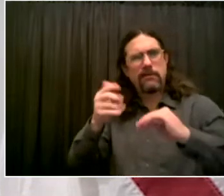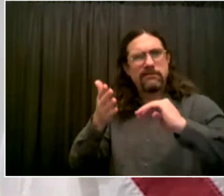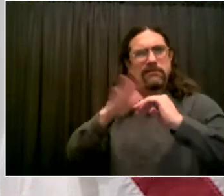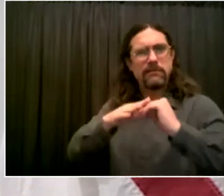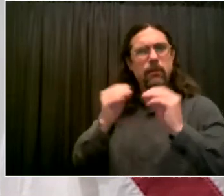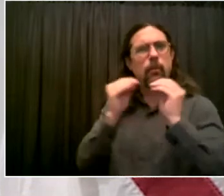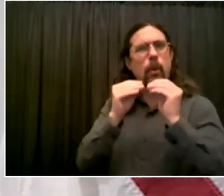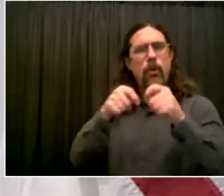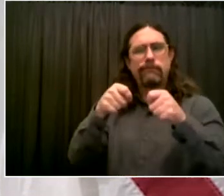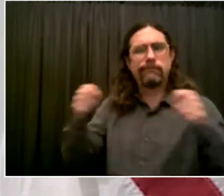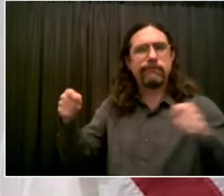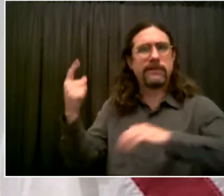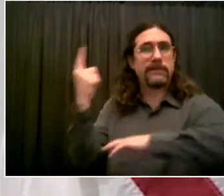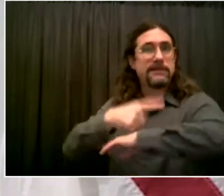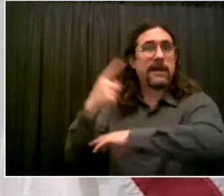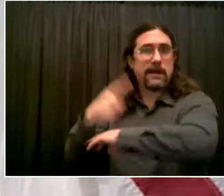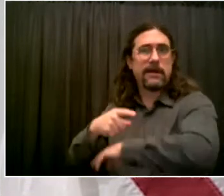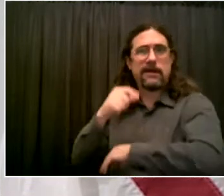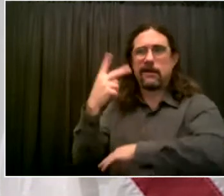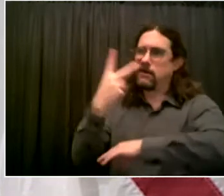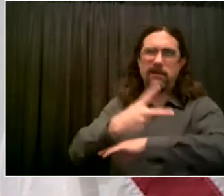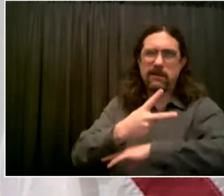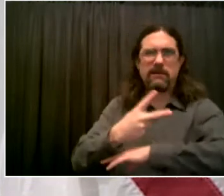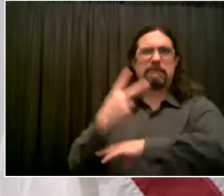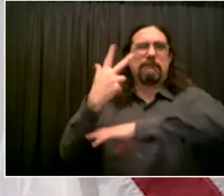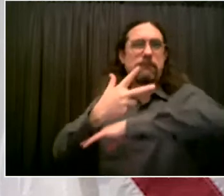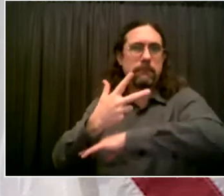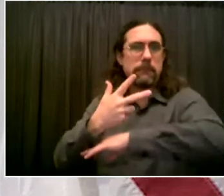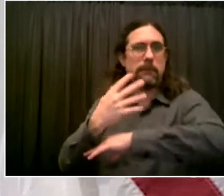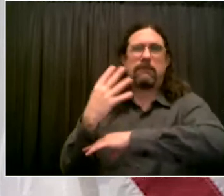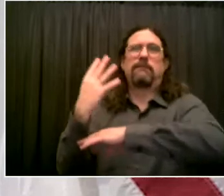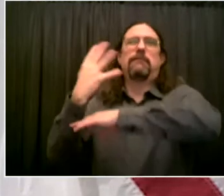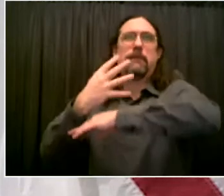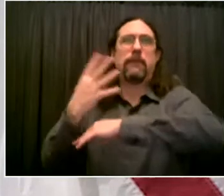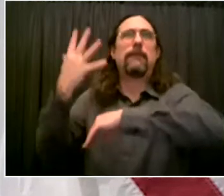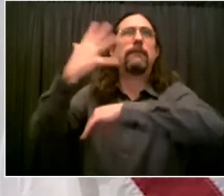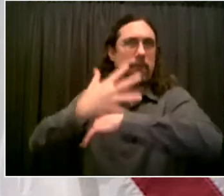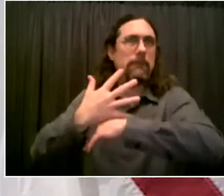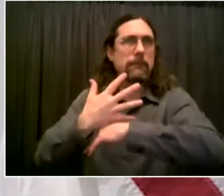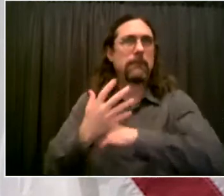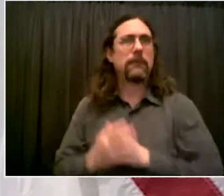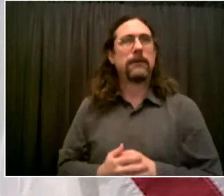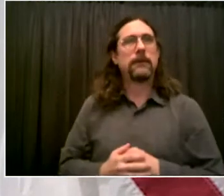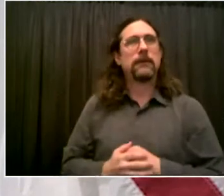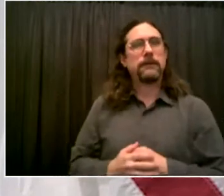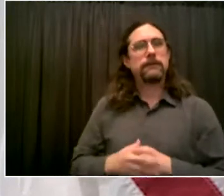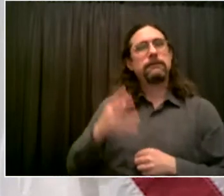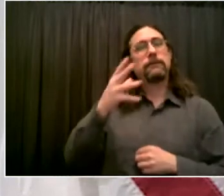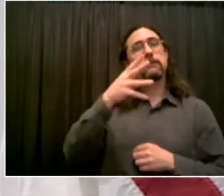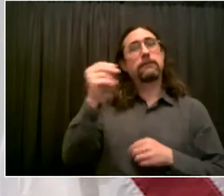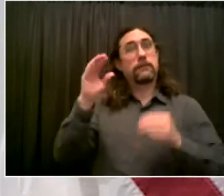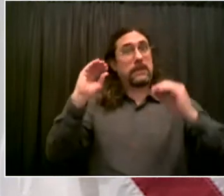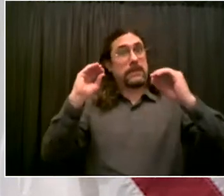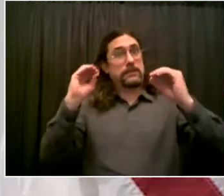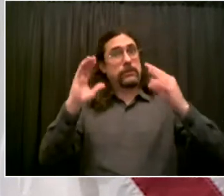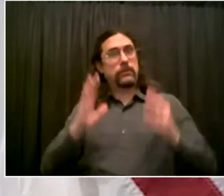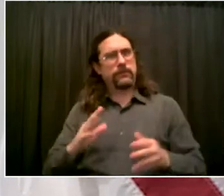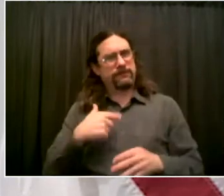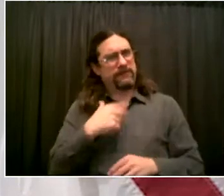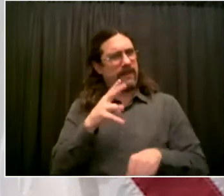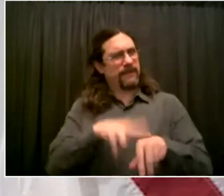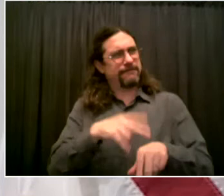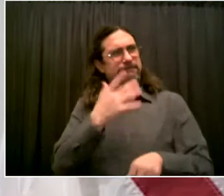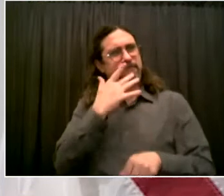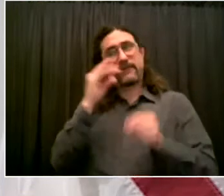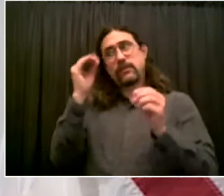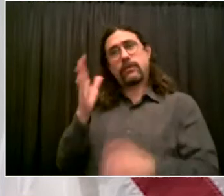traditional manner. There are some times, particularly at the high school level, because of specialized topics and the reality of the pandemic, where a kid could be in school and be doing